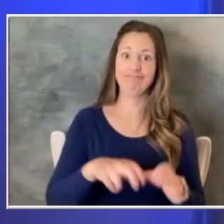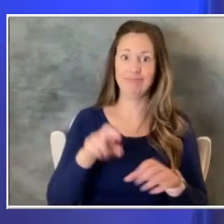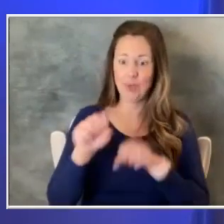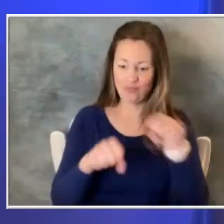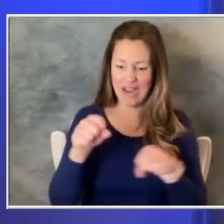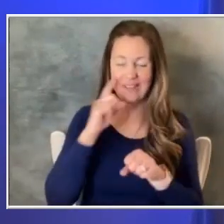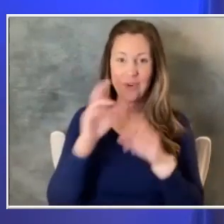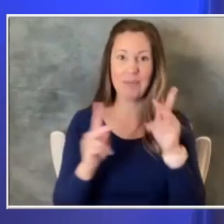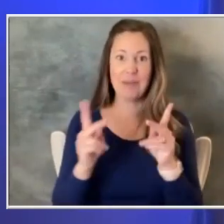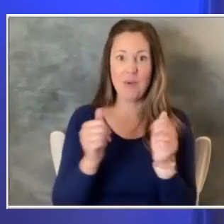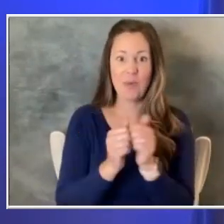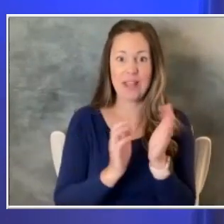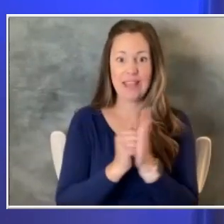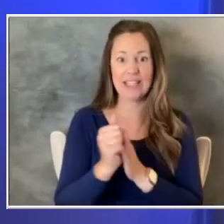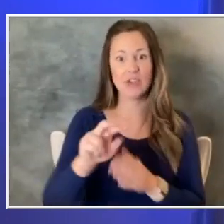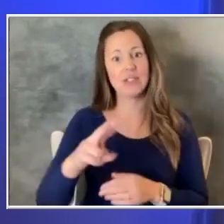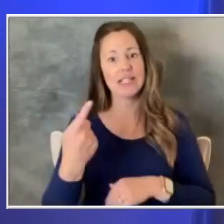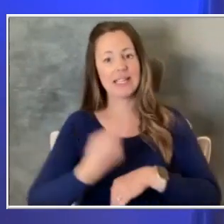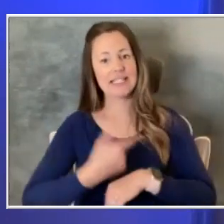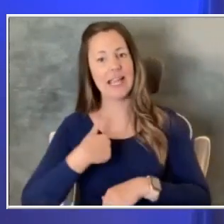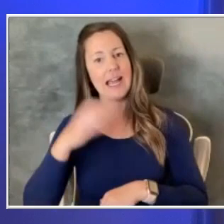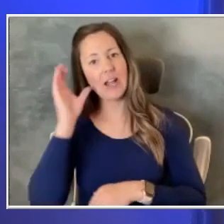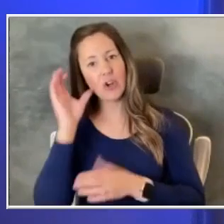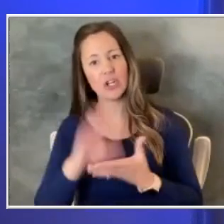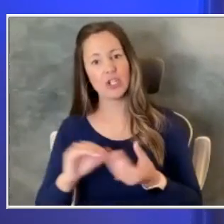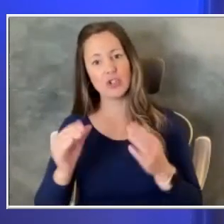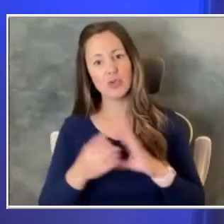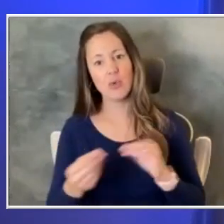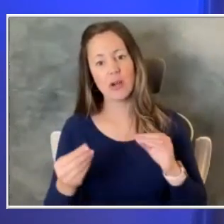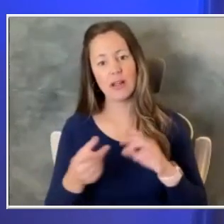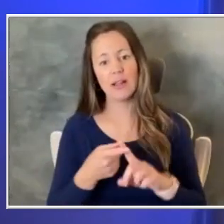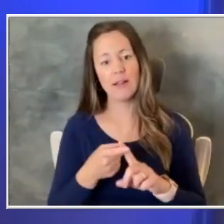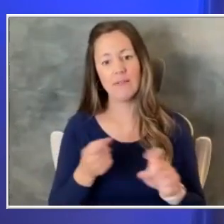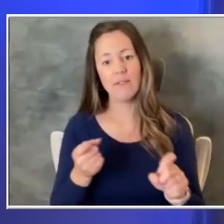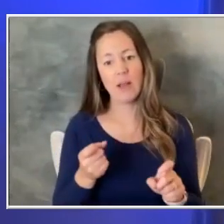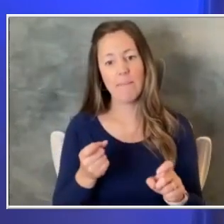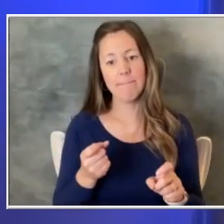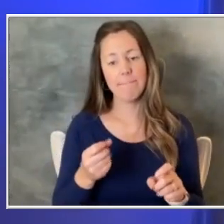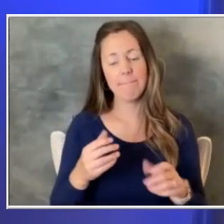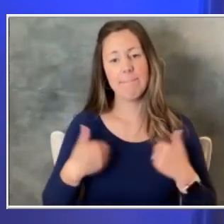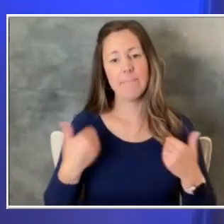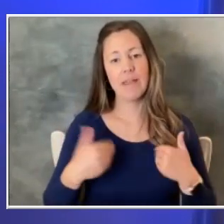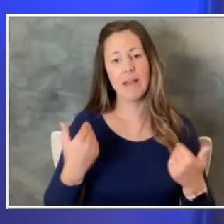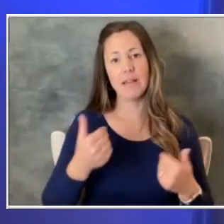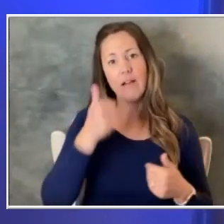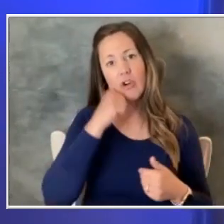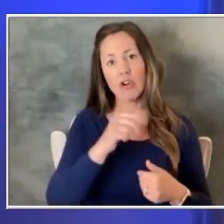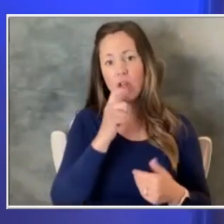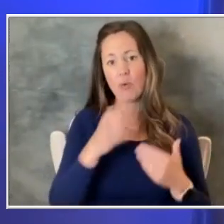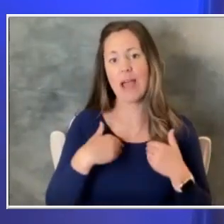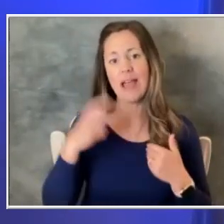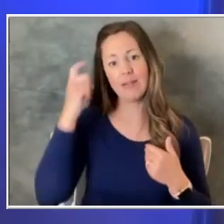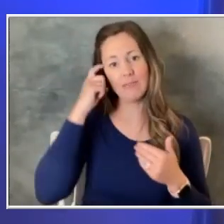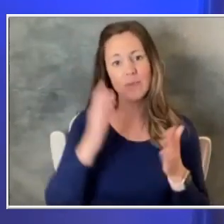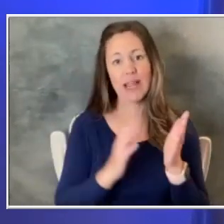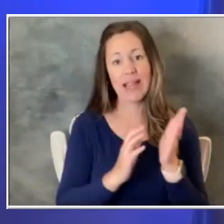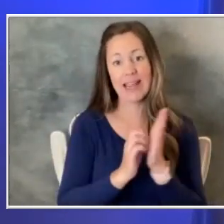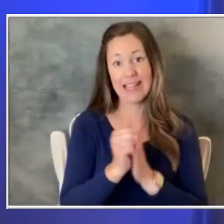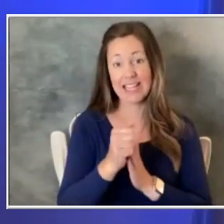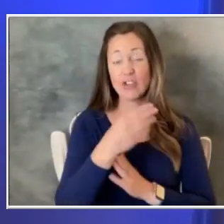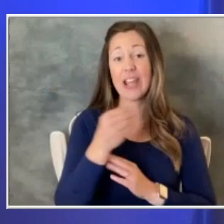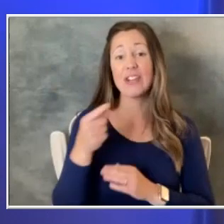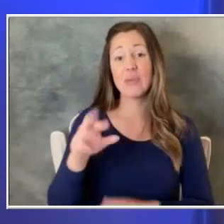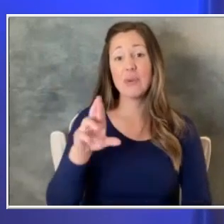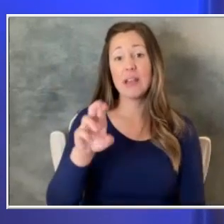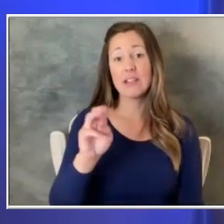the second day I heard a story from a young girl that had brain cancer, and she was actually in remission. It actually came on day